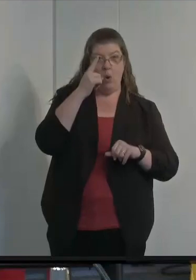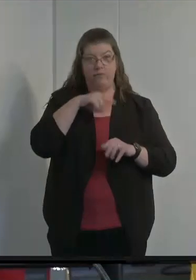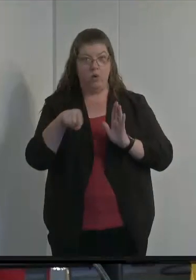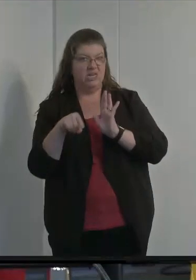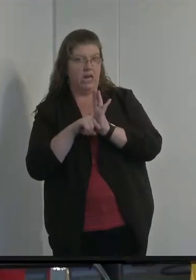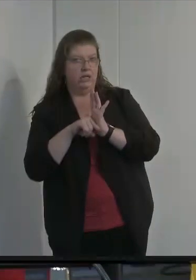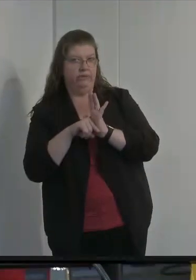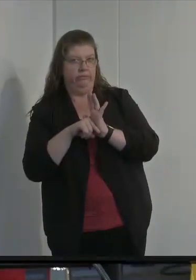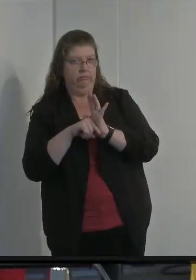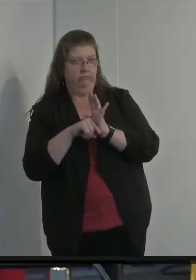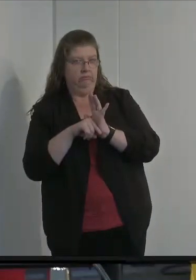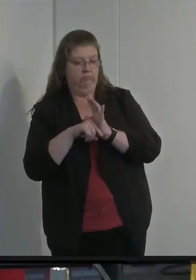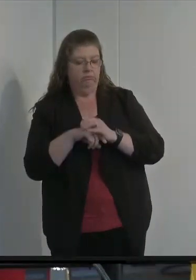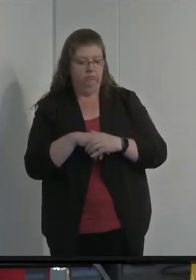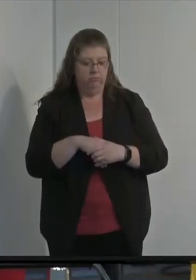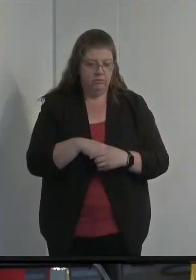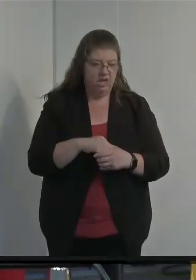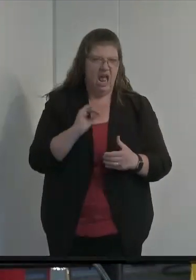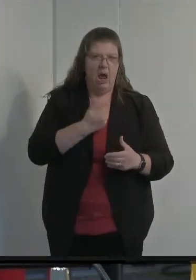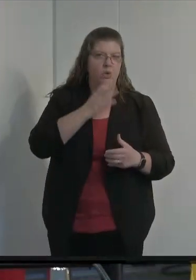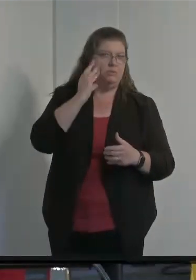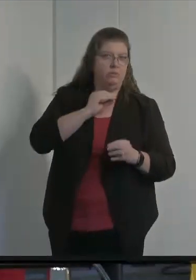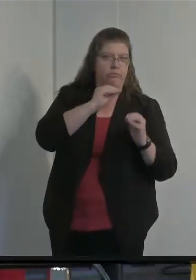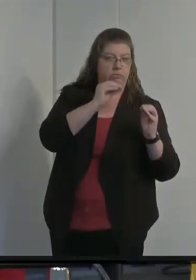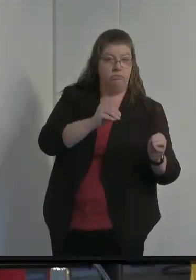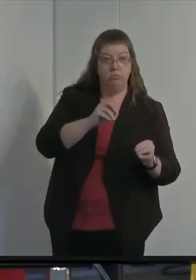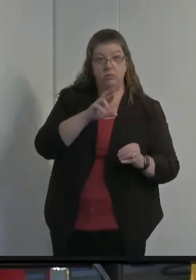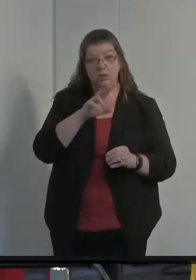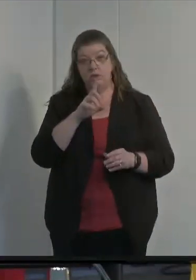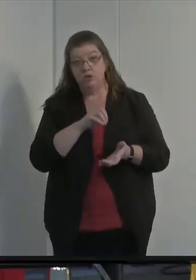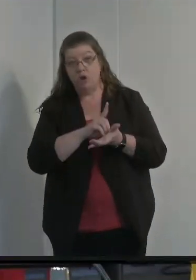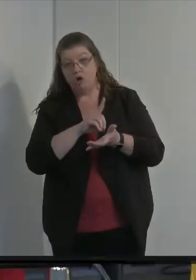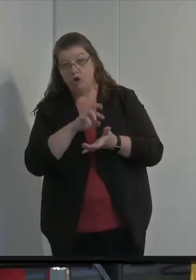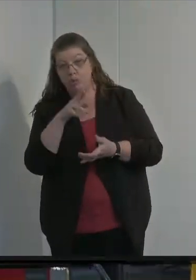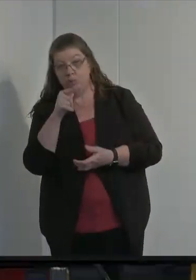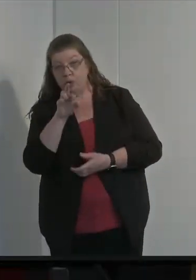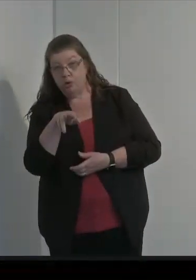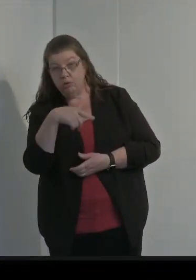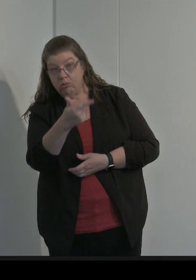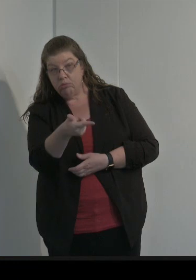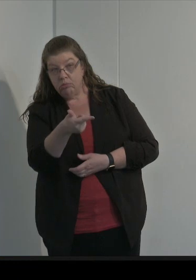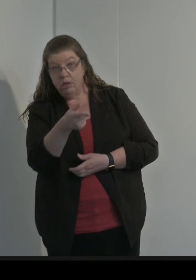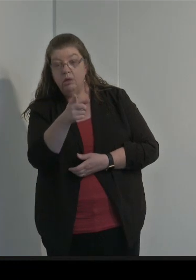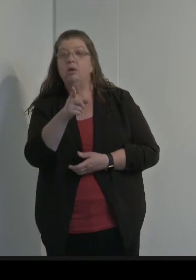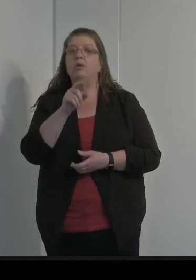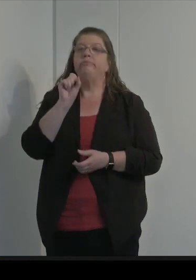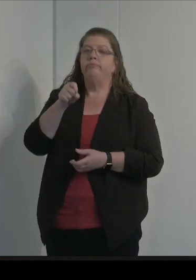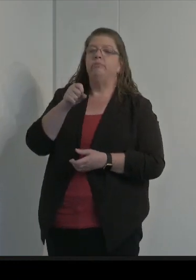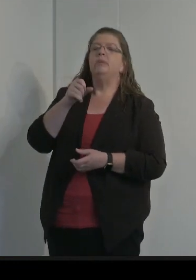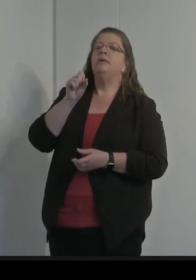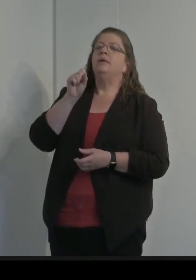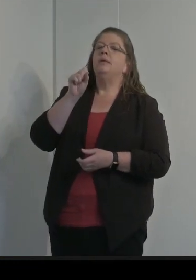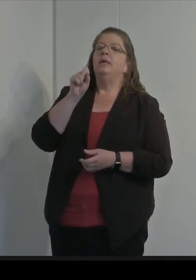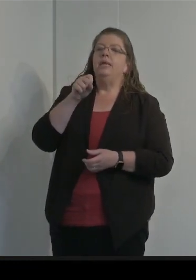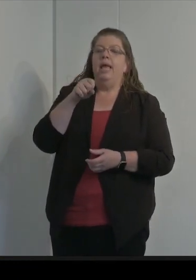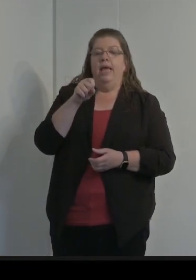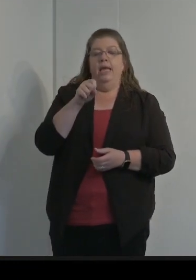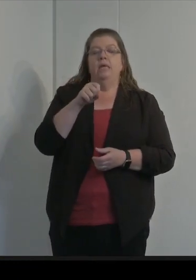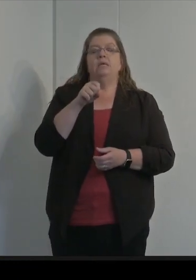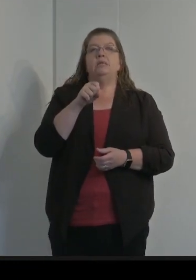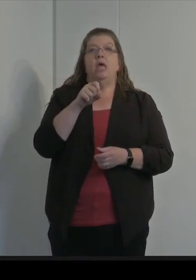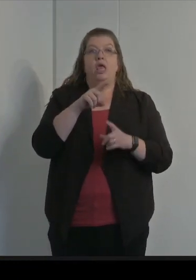false negative. So, Dr. Ritter, do you want to add to that? Of course. So